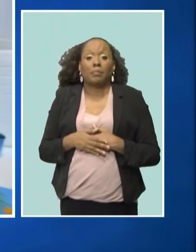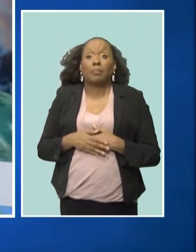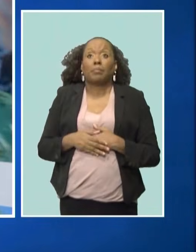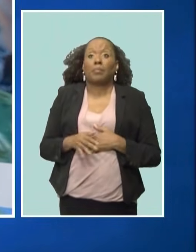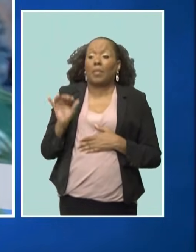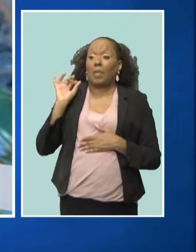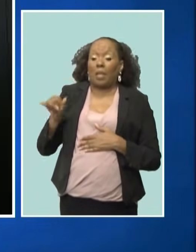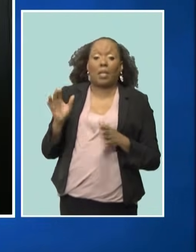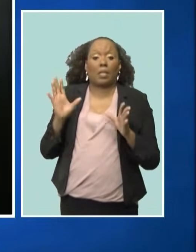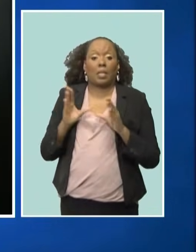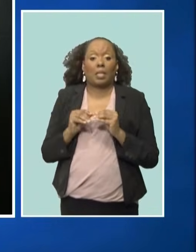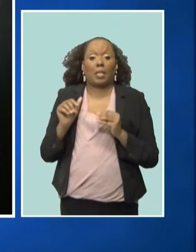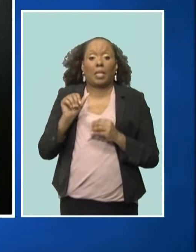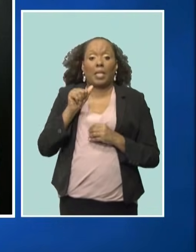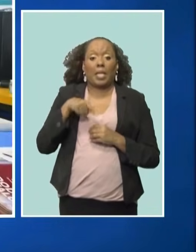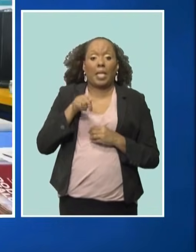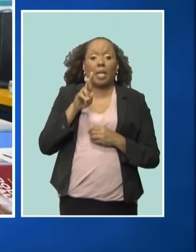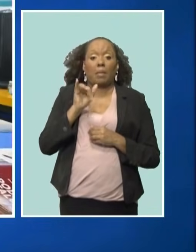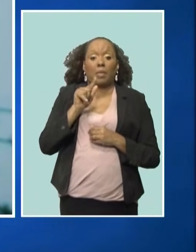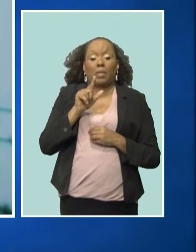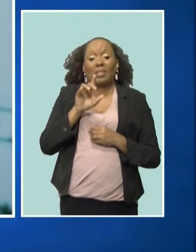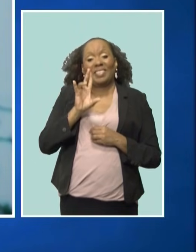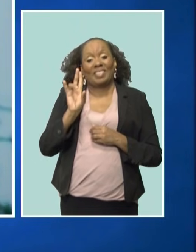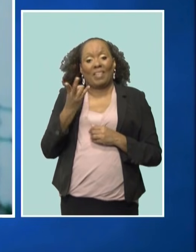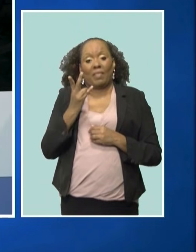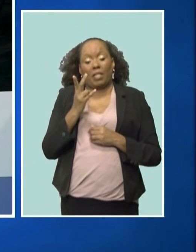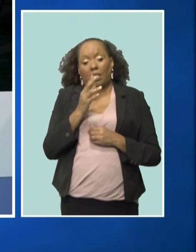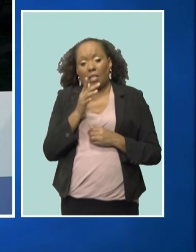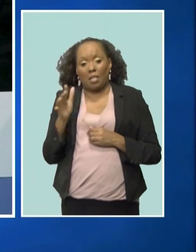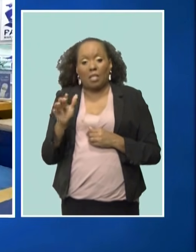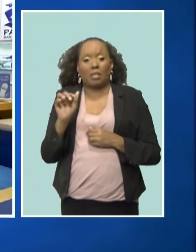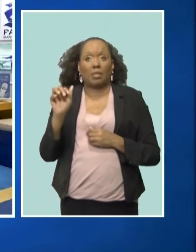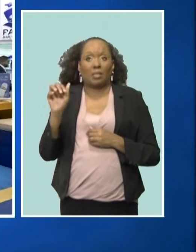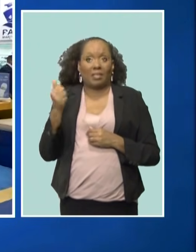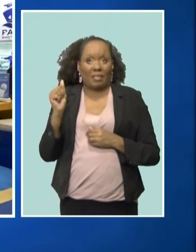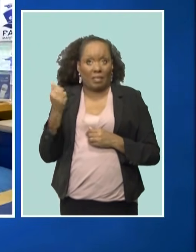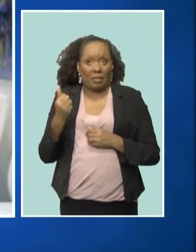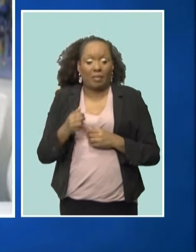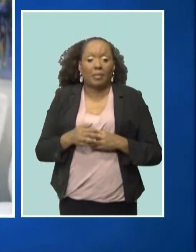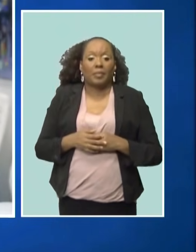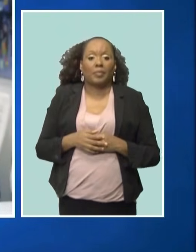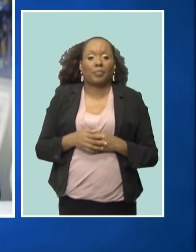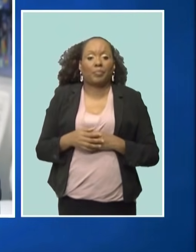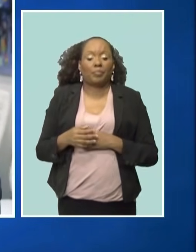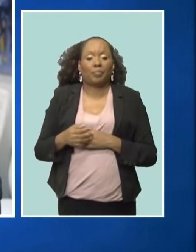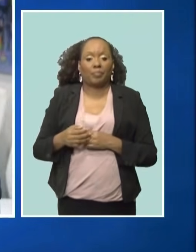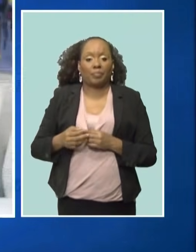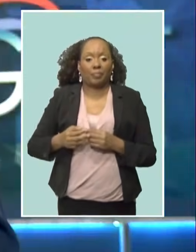was held between April 7 and 10. Onesta Henry, CBC News.